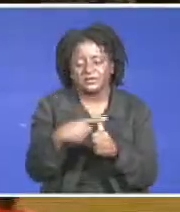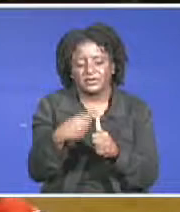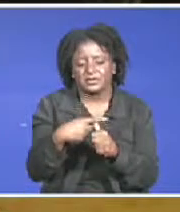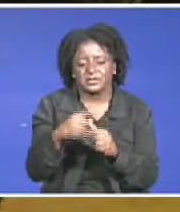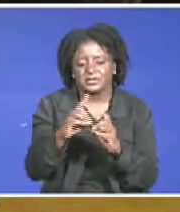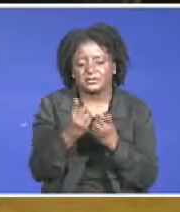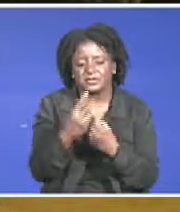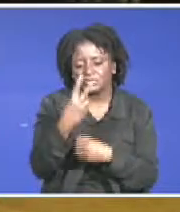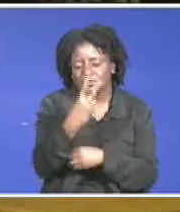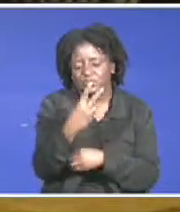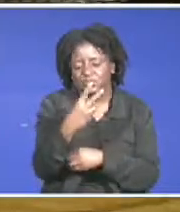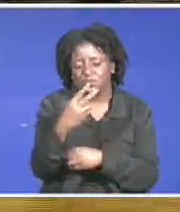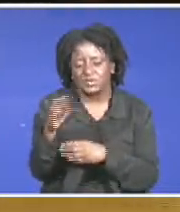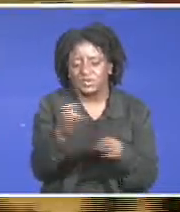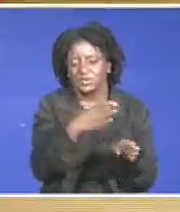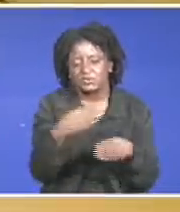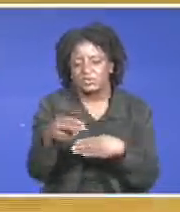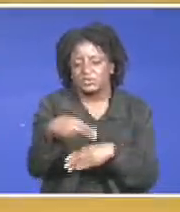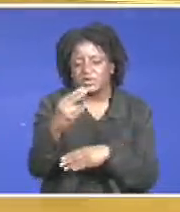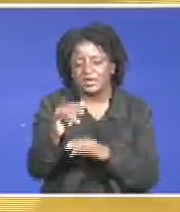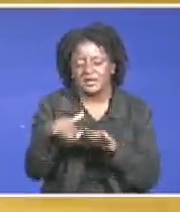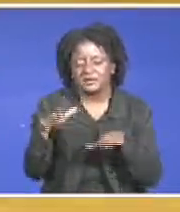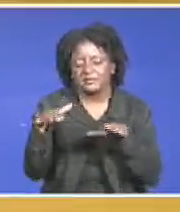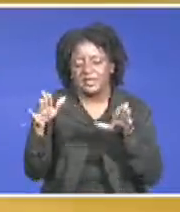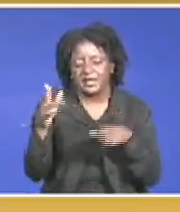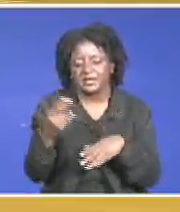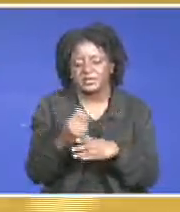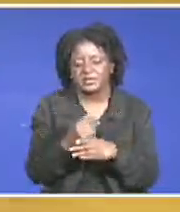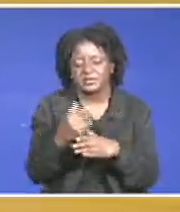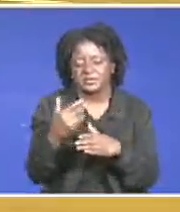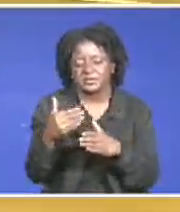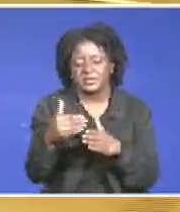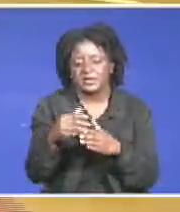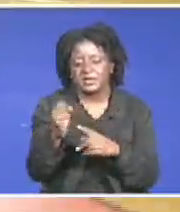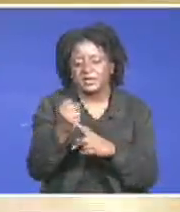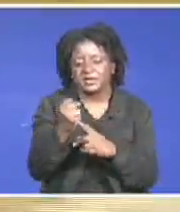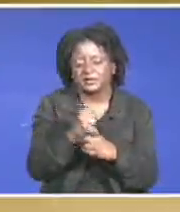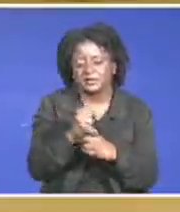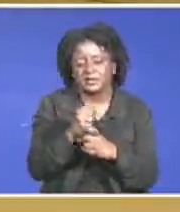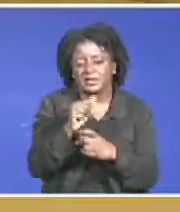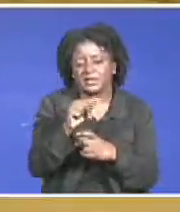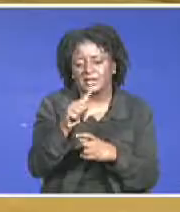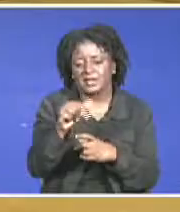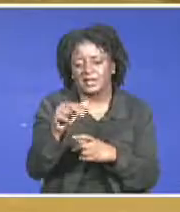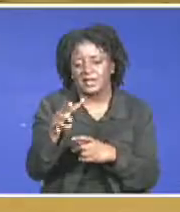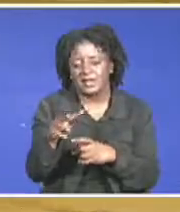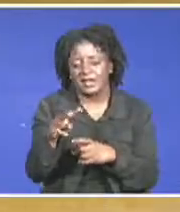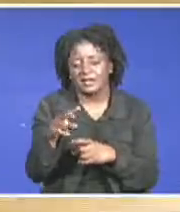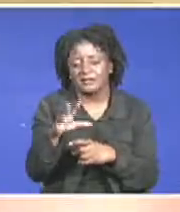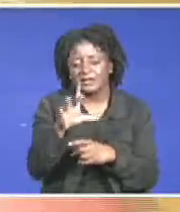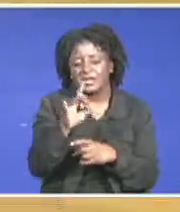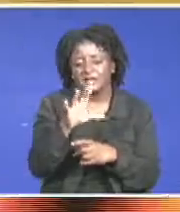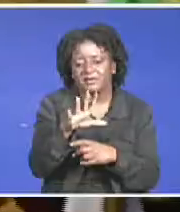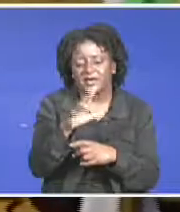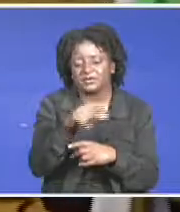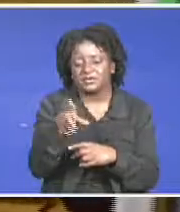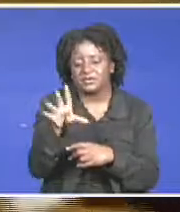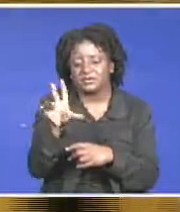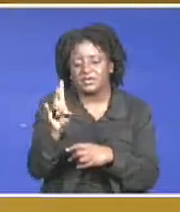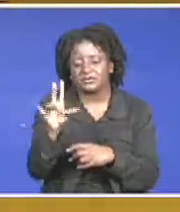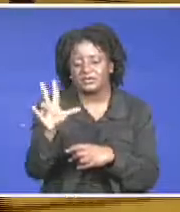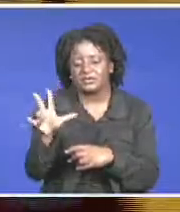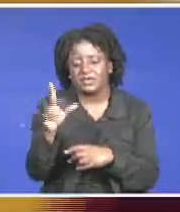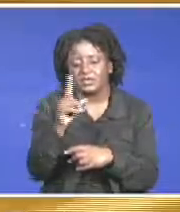2, it was all about the Breezes High Flyers. They put away the Alive Buckets 85-73 to take a 1-0 series lead. As